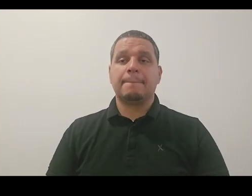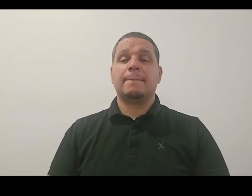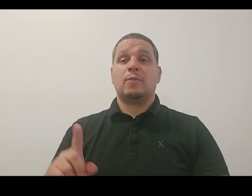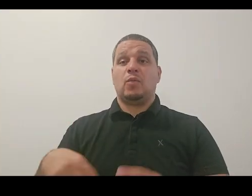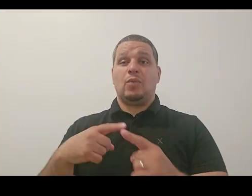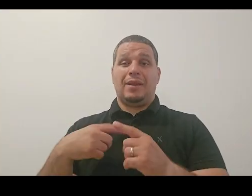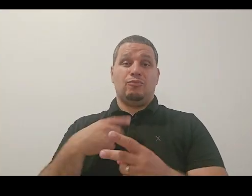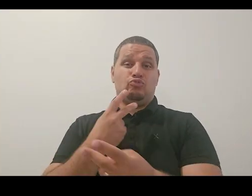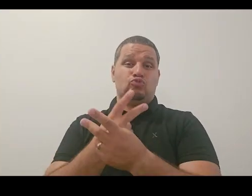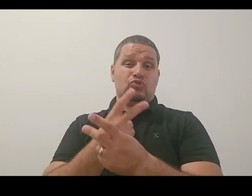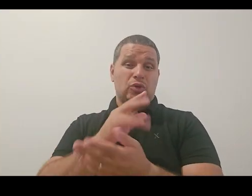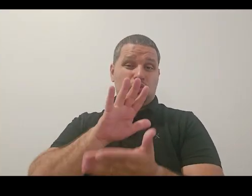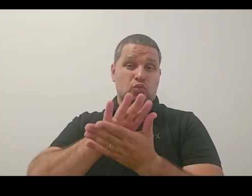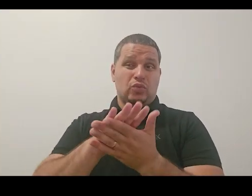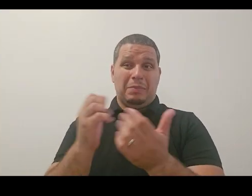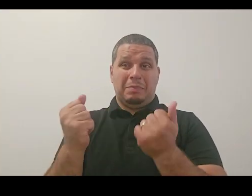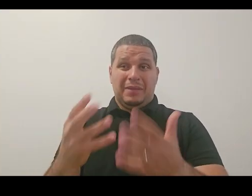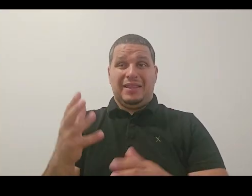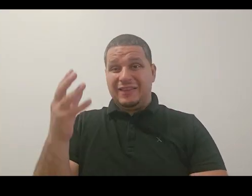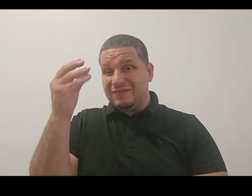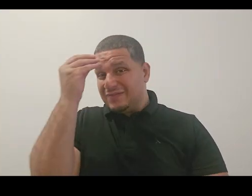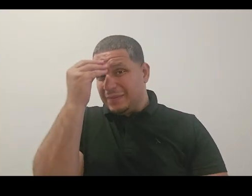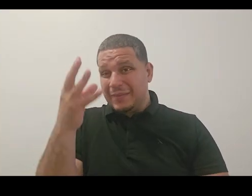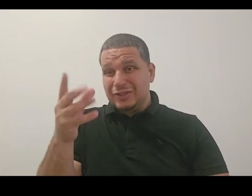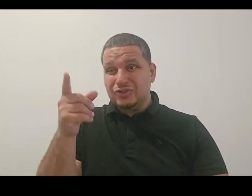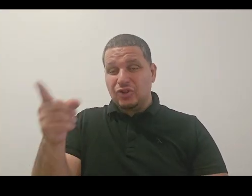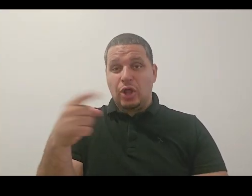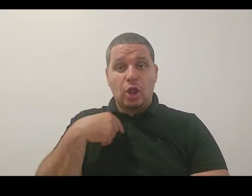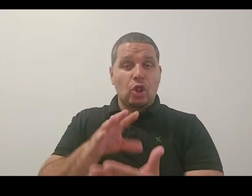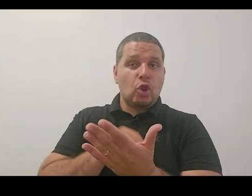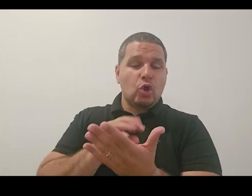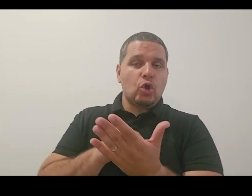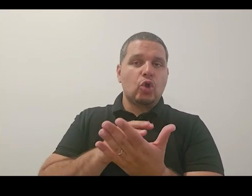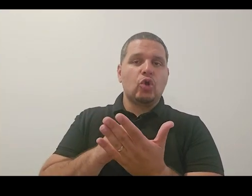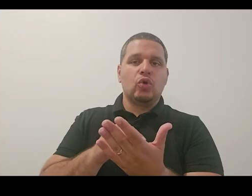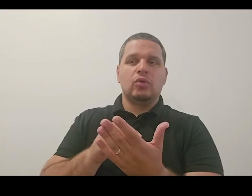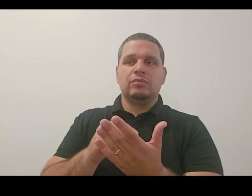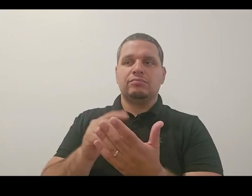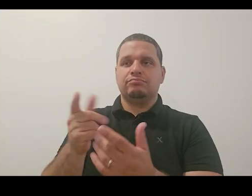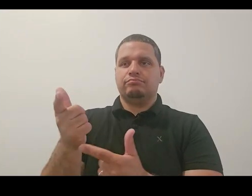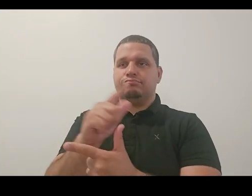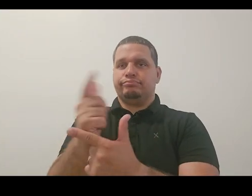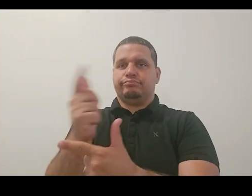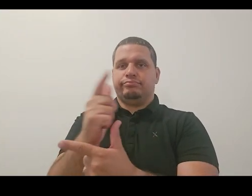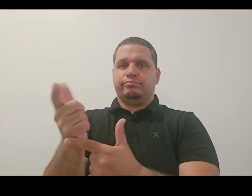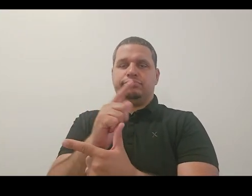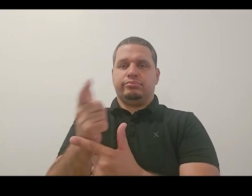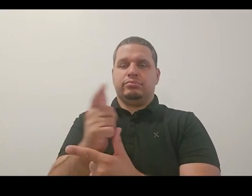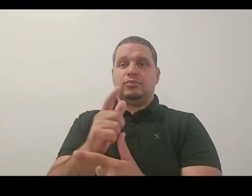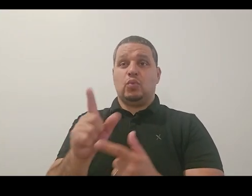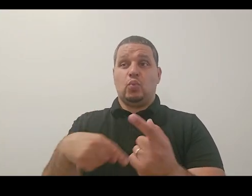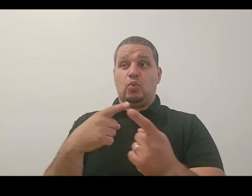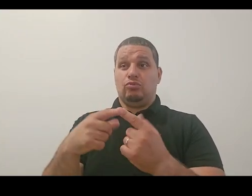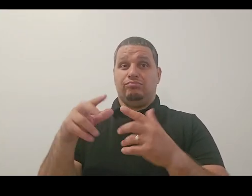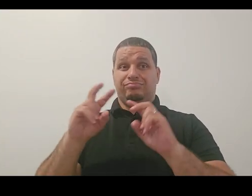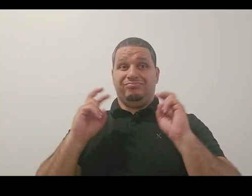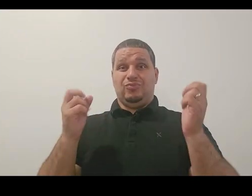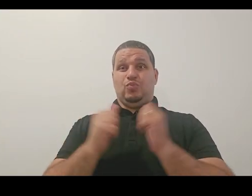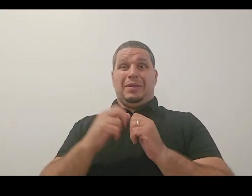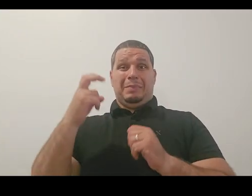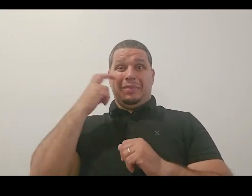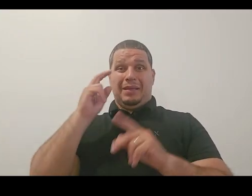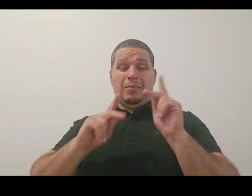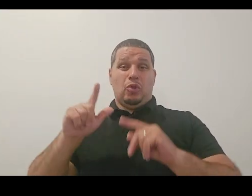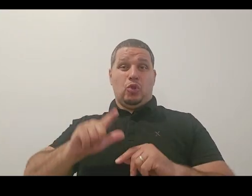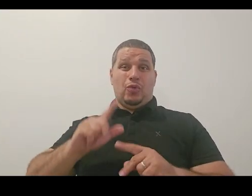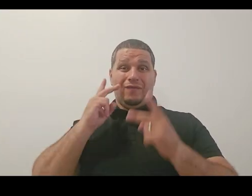and when I was in grad school, a lot of the information that I was learning was through a dialogue and discussion. And when you're with